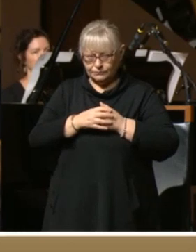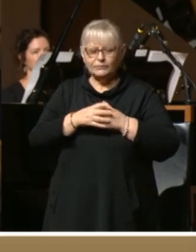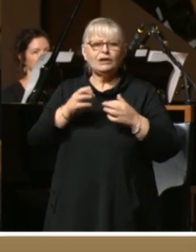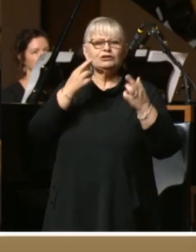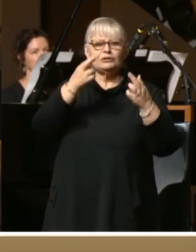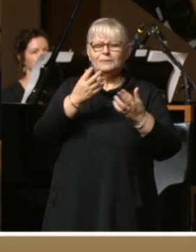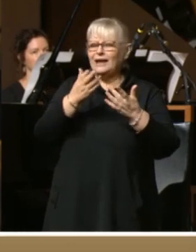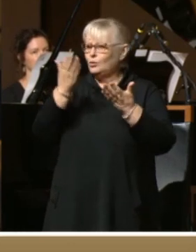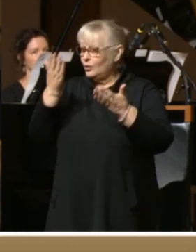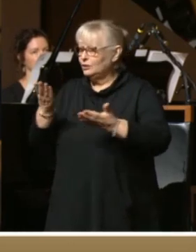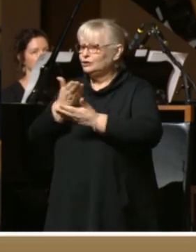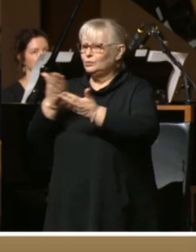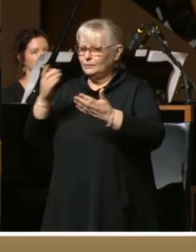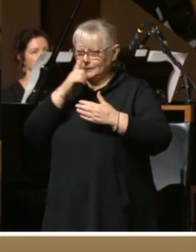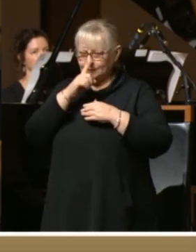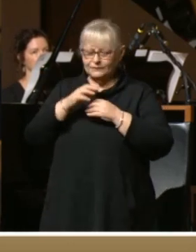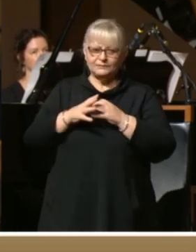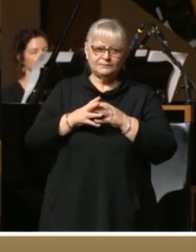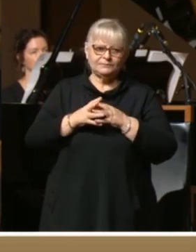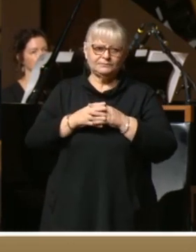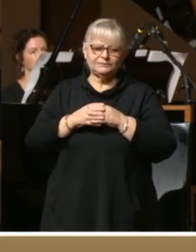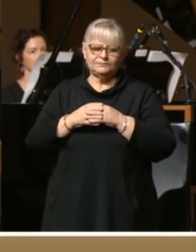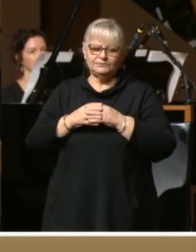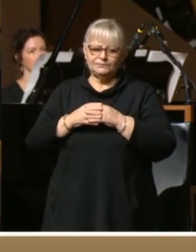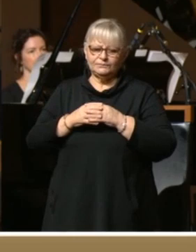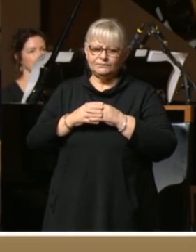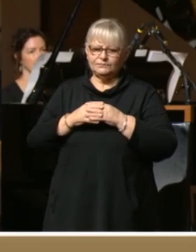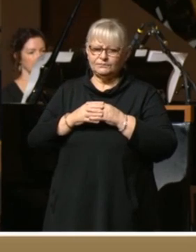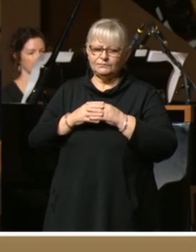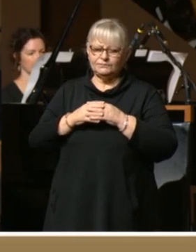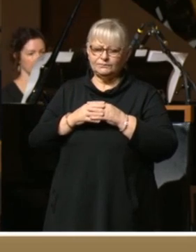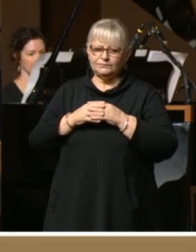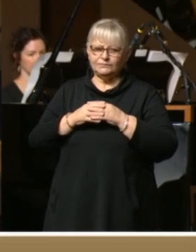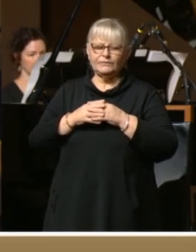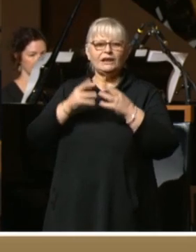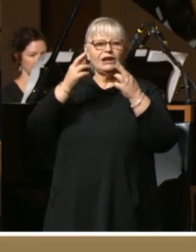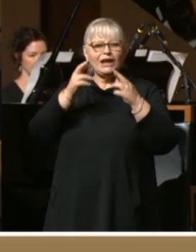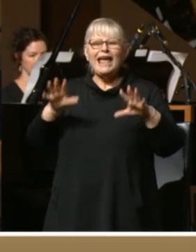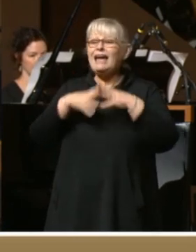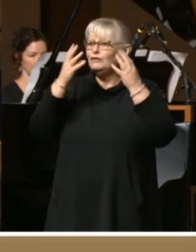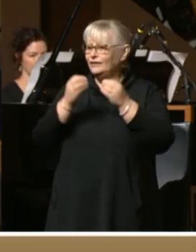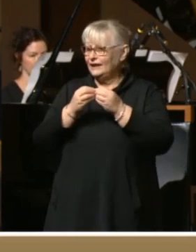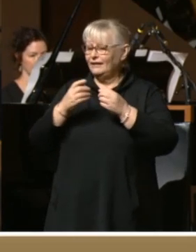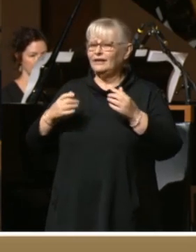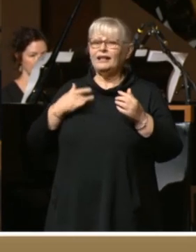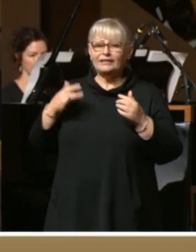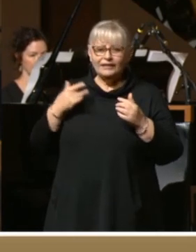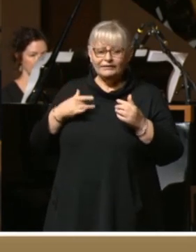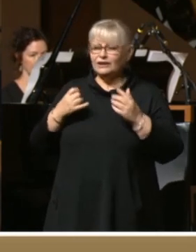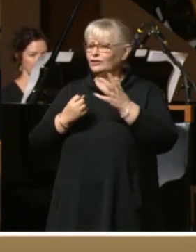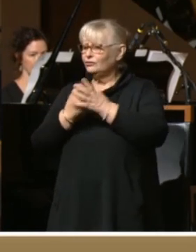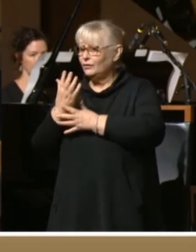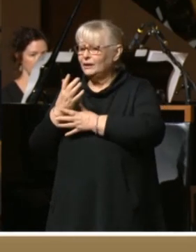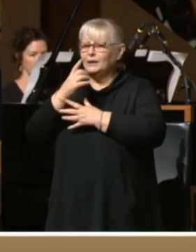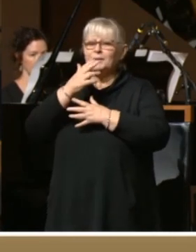all people. Yinjamara Yambawan Muranwaginya Buradurai, respect everything living and growing.